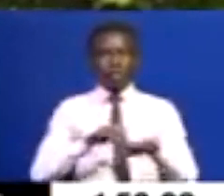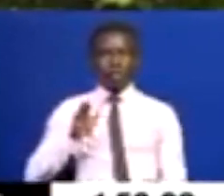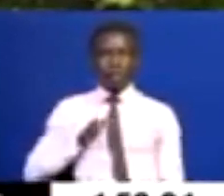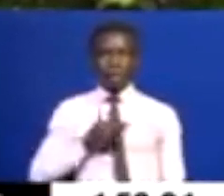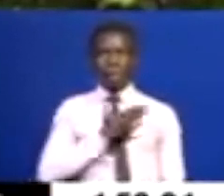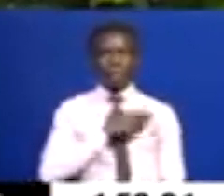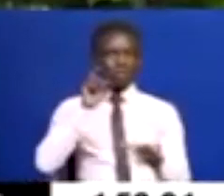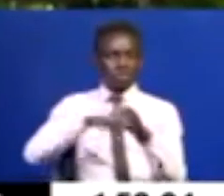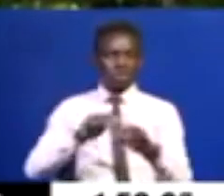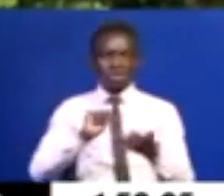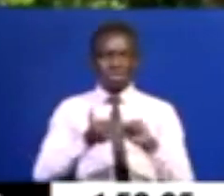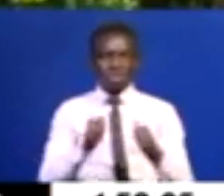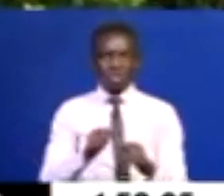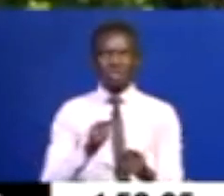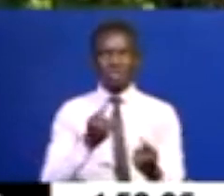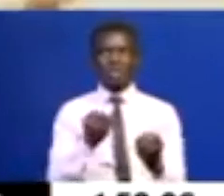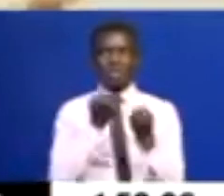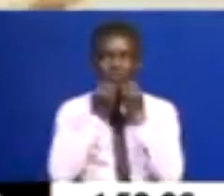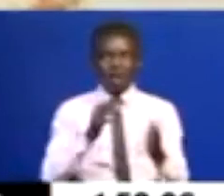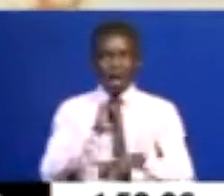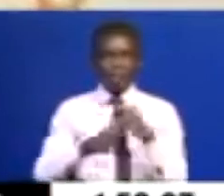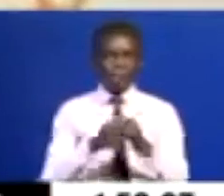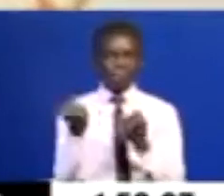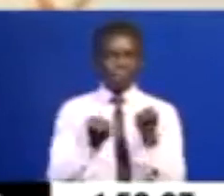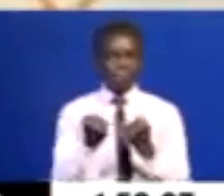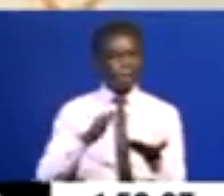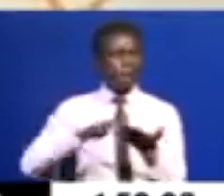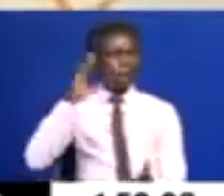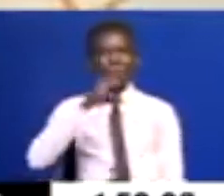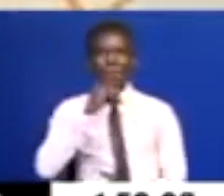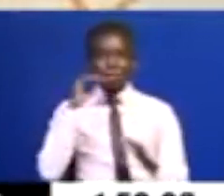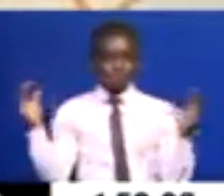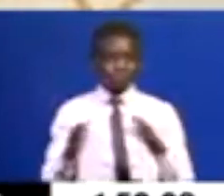dashing out the stereotype that rally is a male dominated sport. Mtoto anapozaliwa